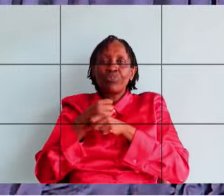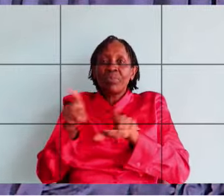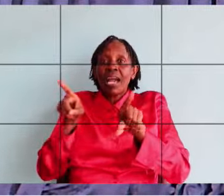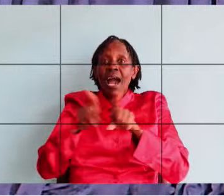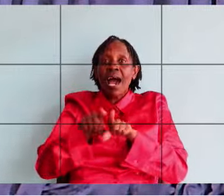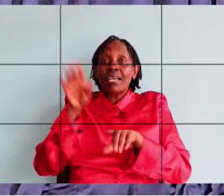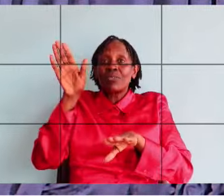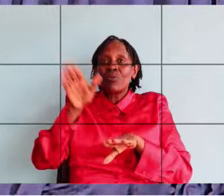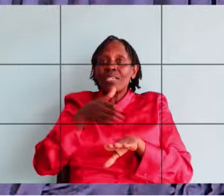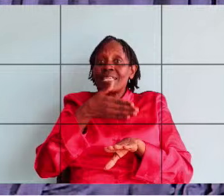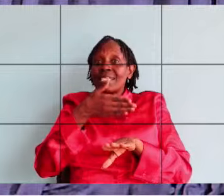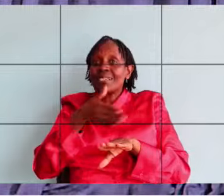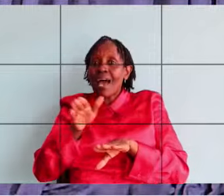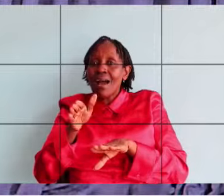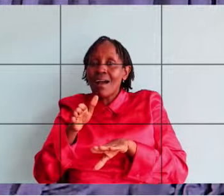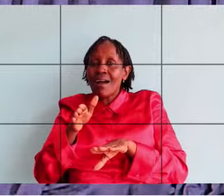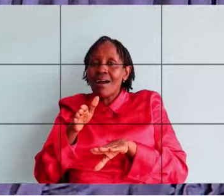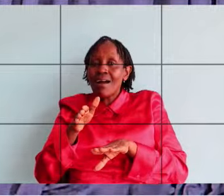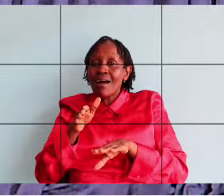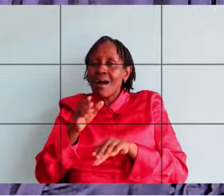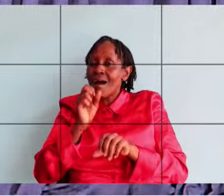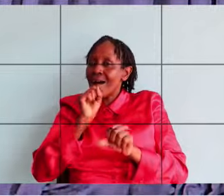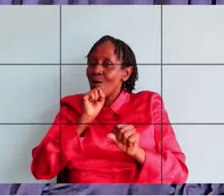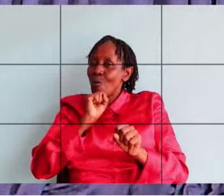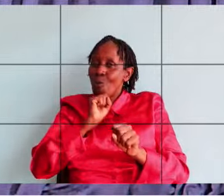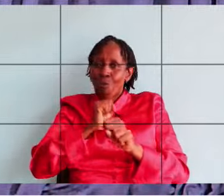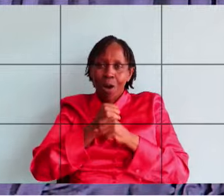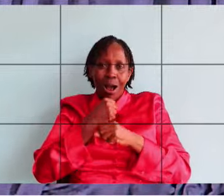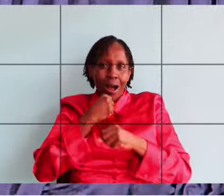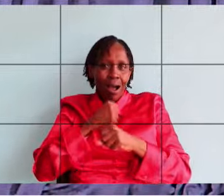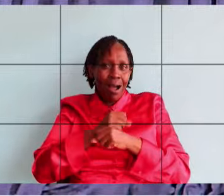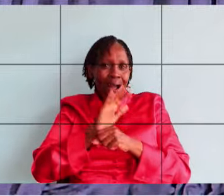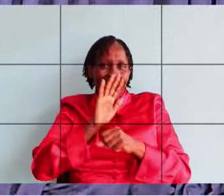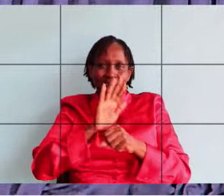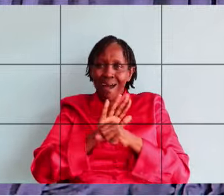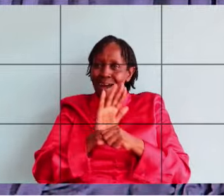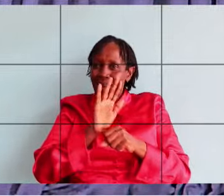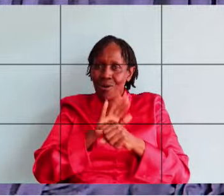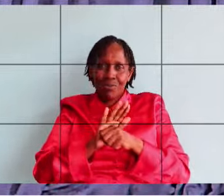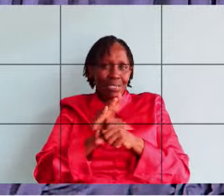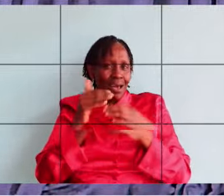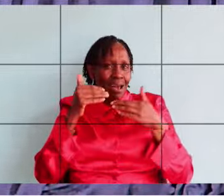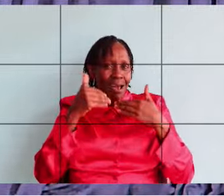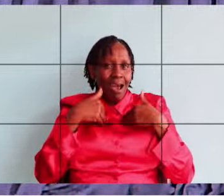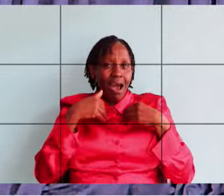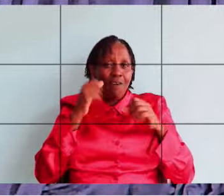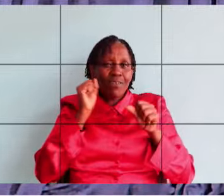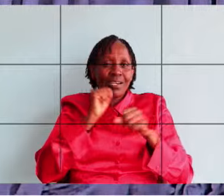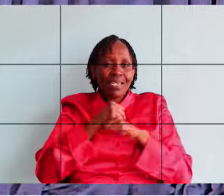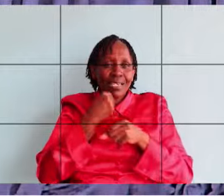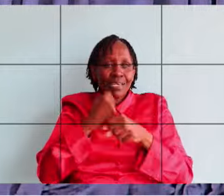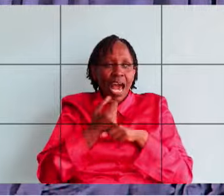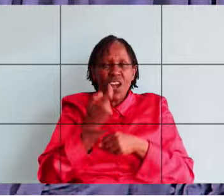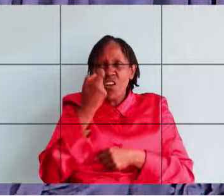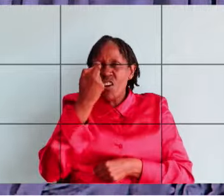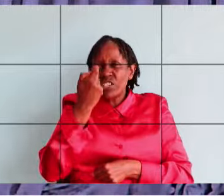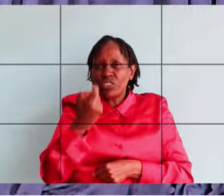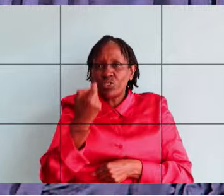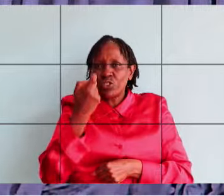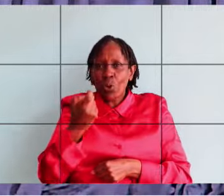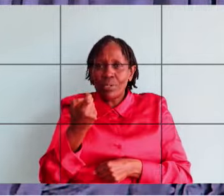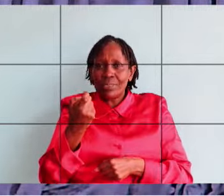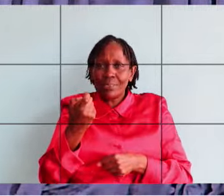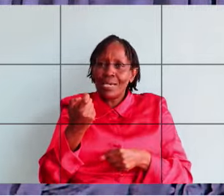the task is great. We've not even, you know, we've just scratched the surface. There's still so much to do. There's still so many souls out